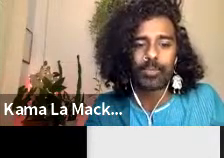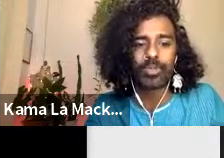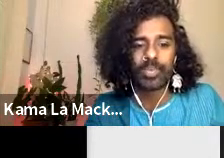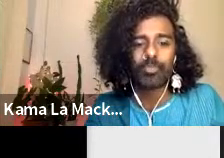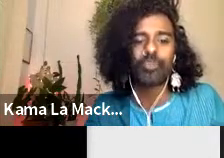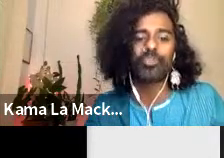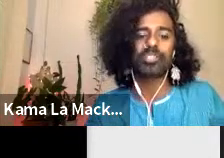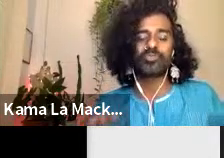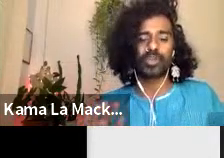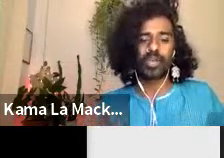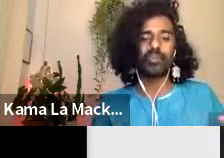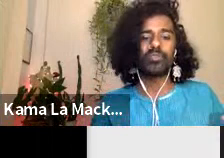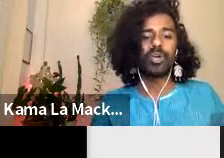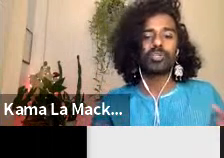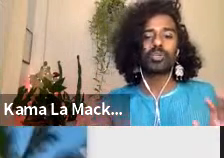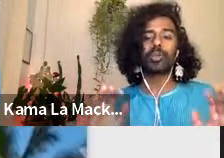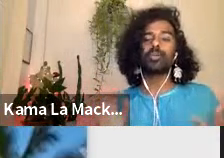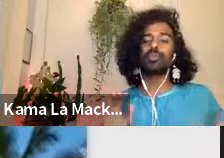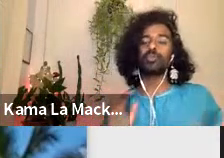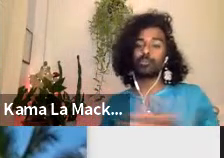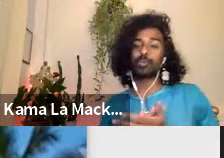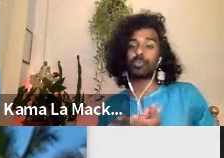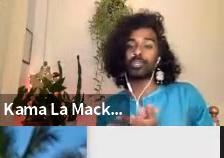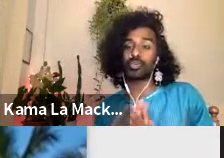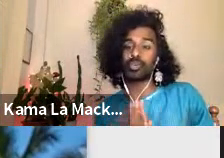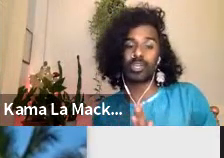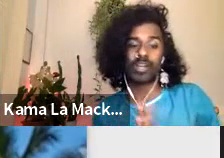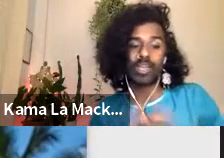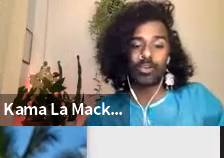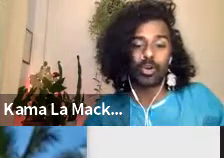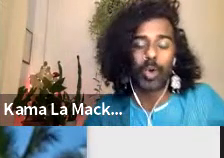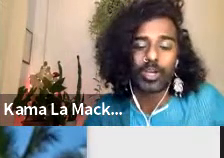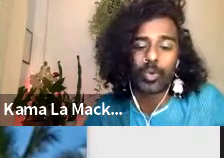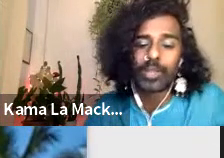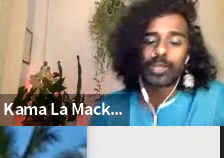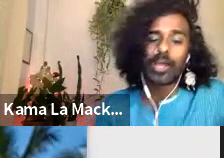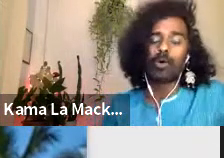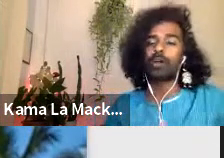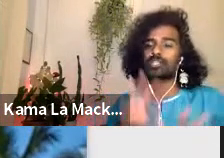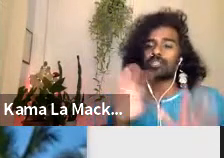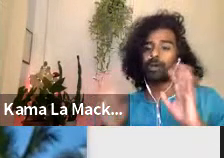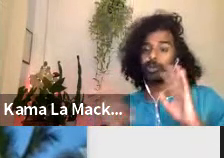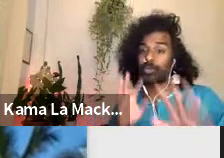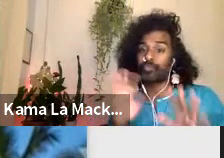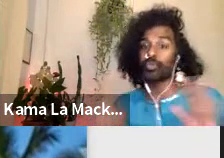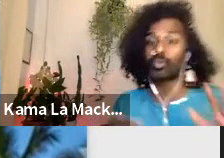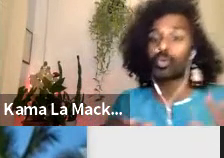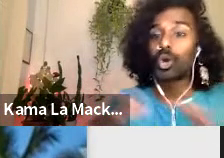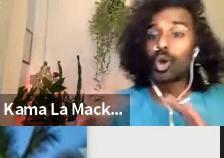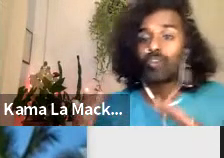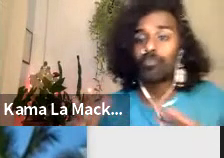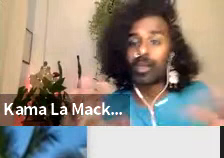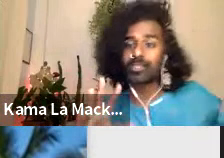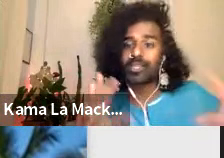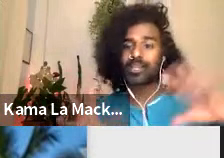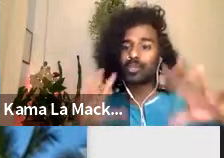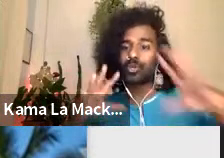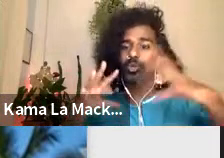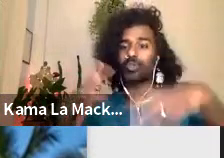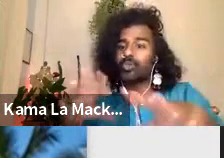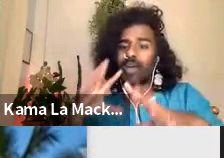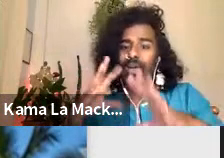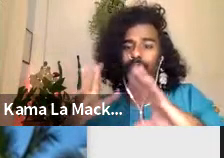Yes, I'm going to skip over this for now. So what I'm going to do is I'm going to be talking quite quickly now, just about a few of my, because